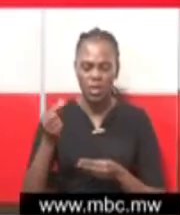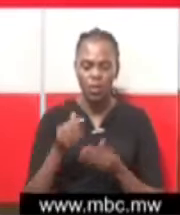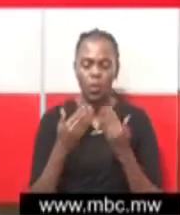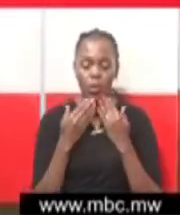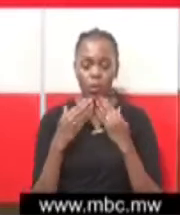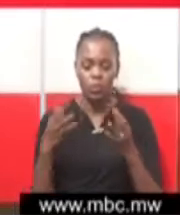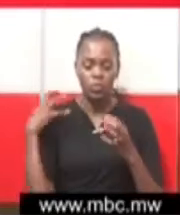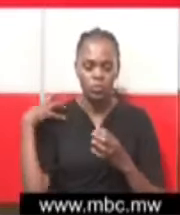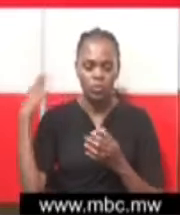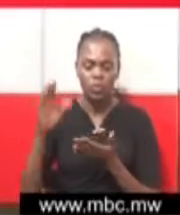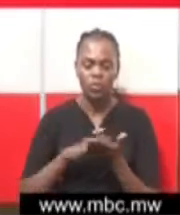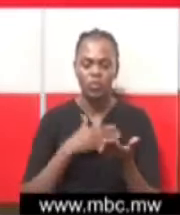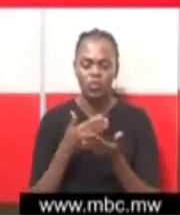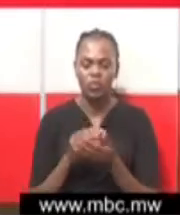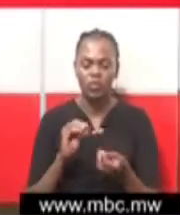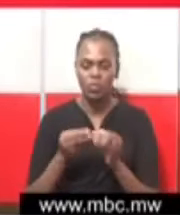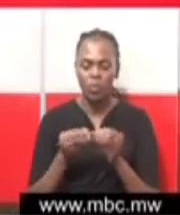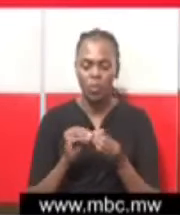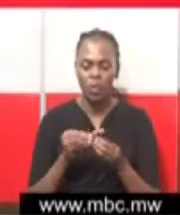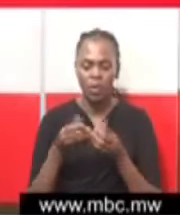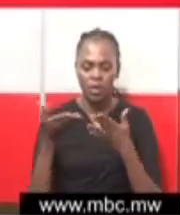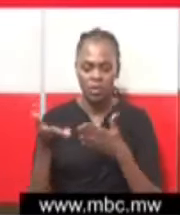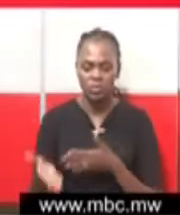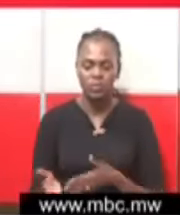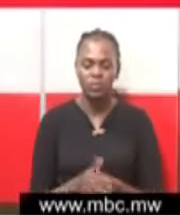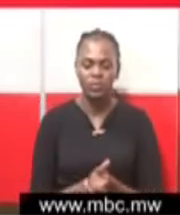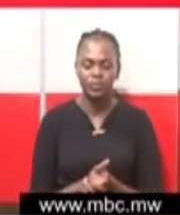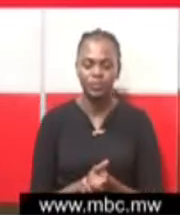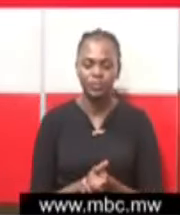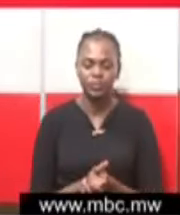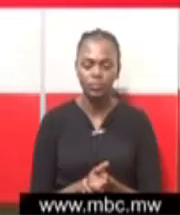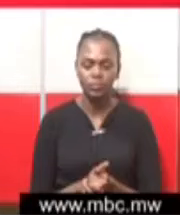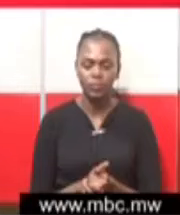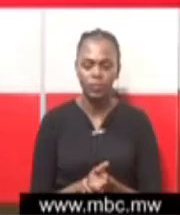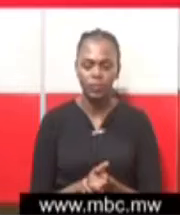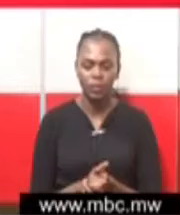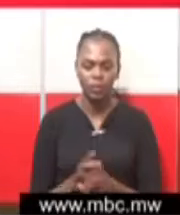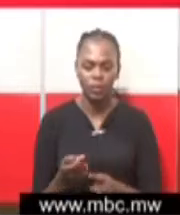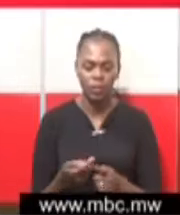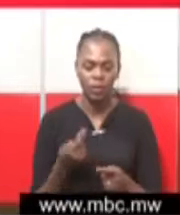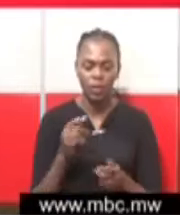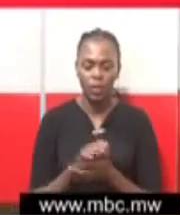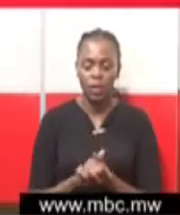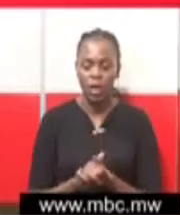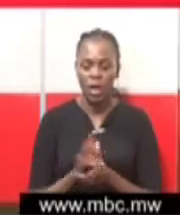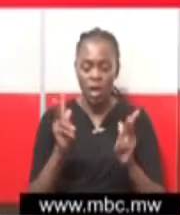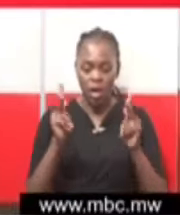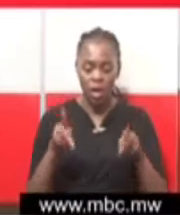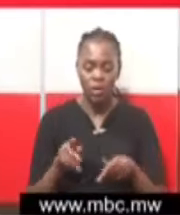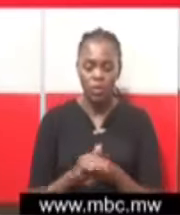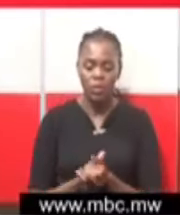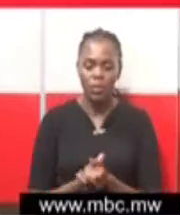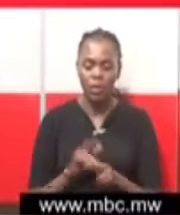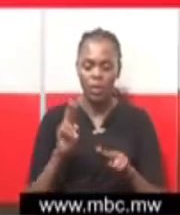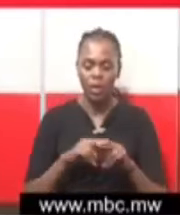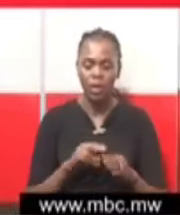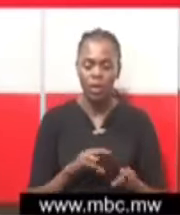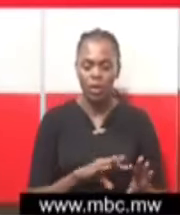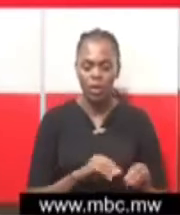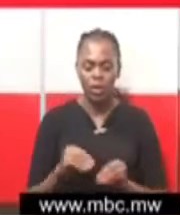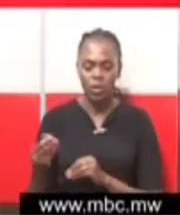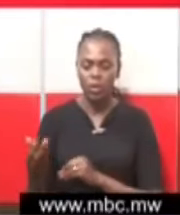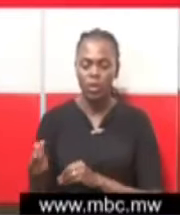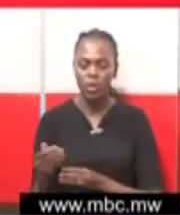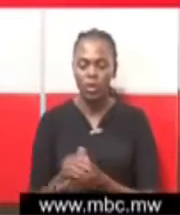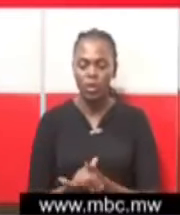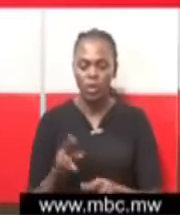government for introducing the Pro-Poor facility. A spot check in Deza established that people who were relying on social cash transfer alone